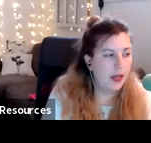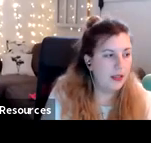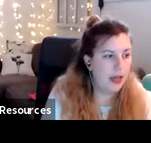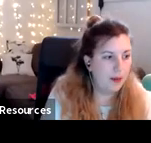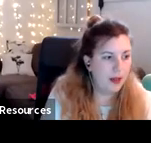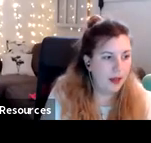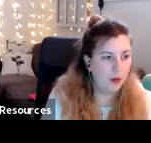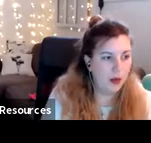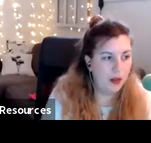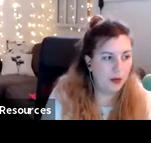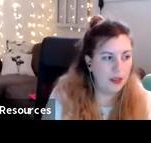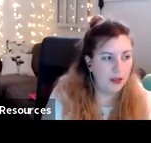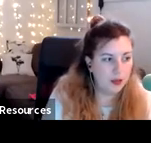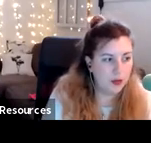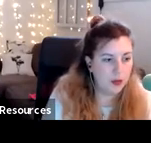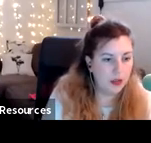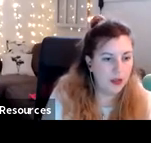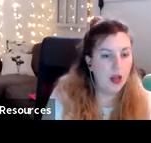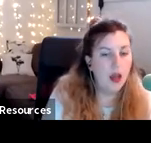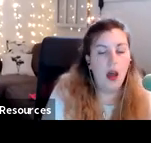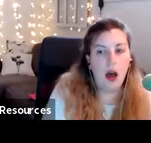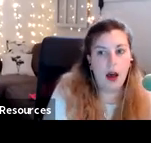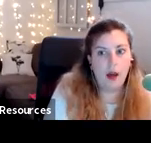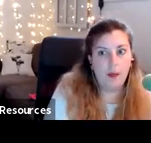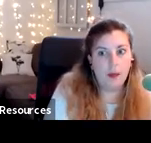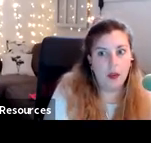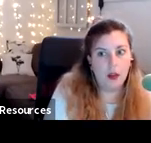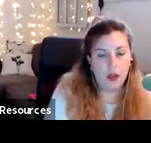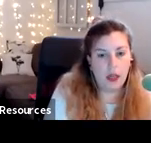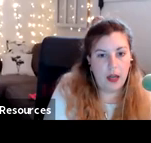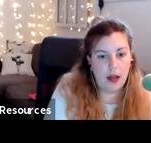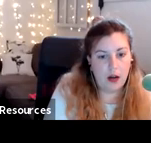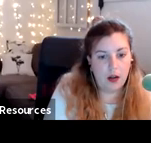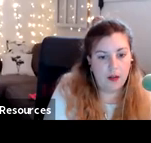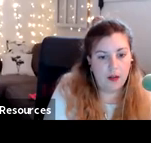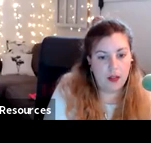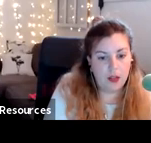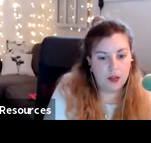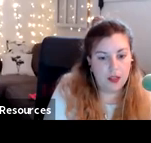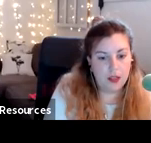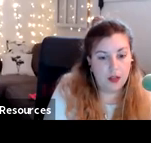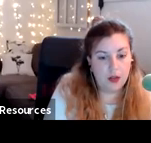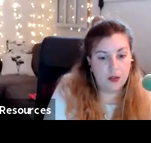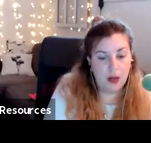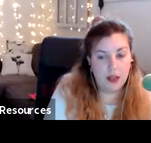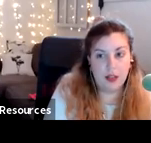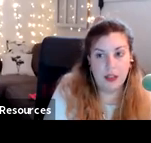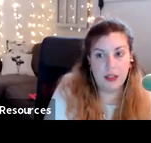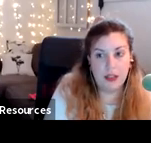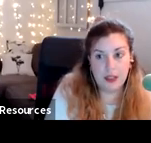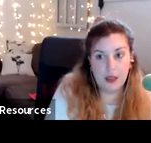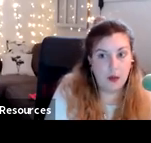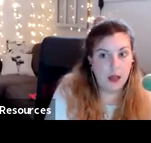situation that is happening with the residential schools, looking at all of the children whose bodies